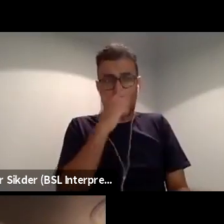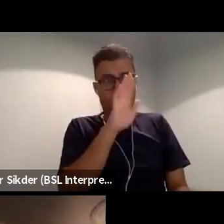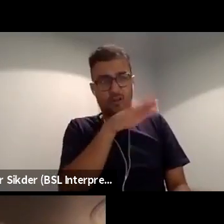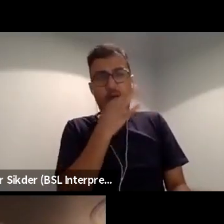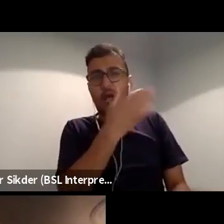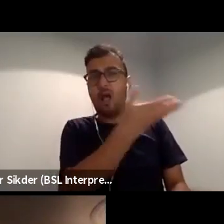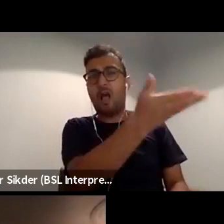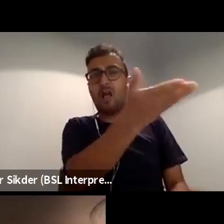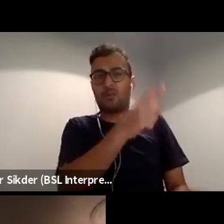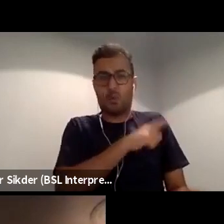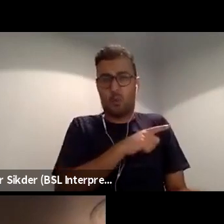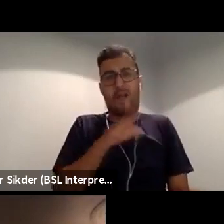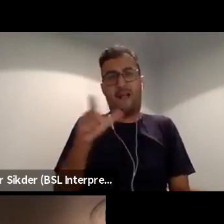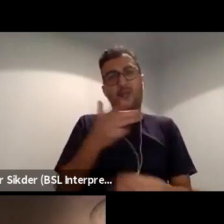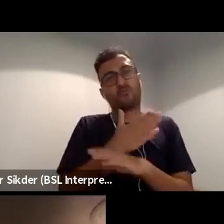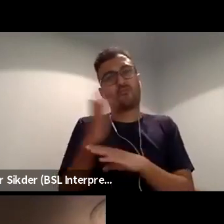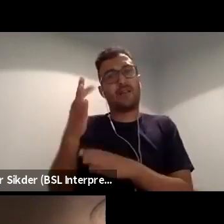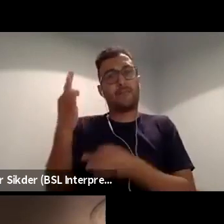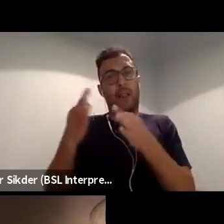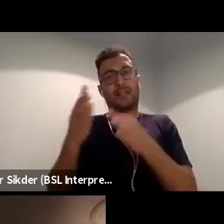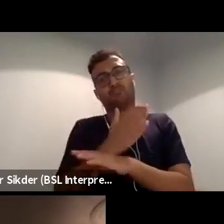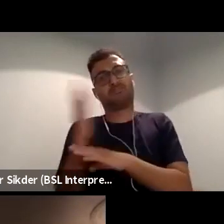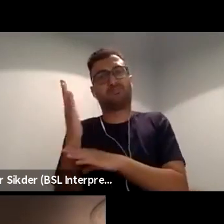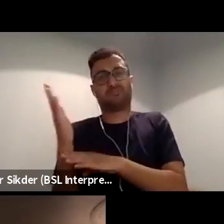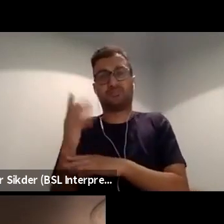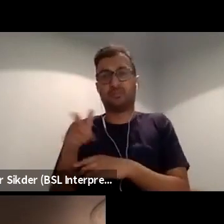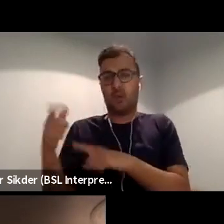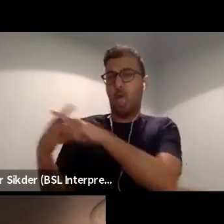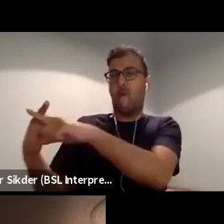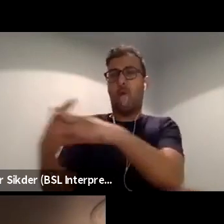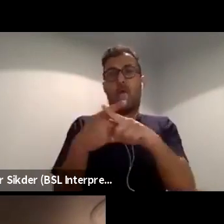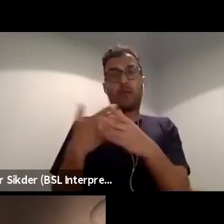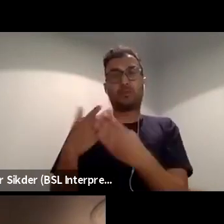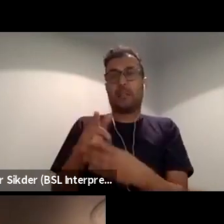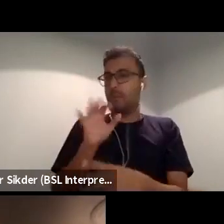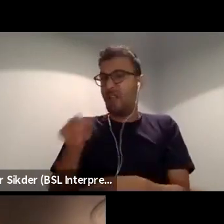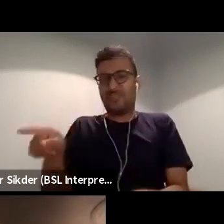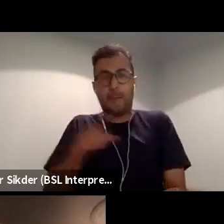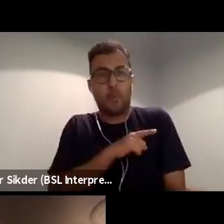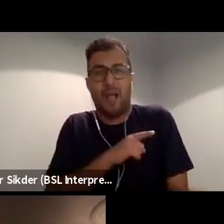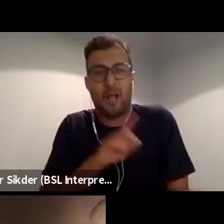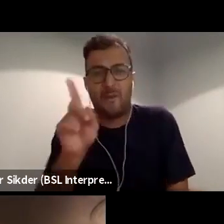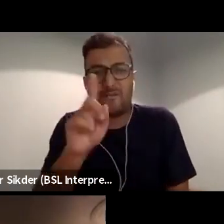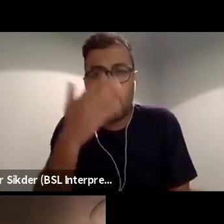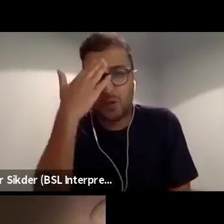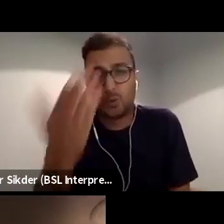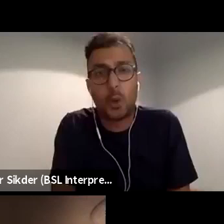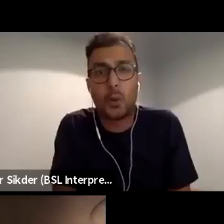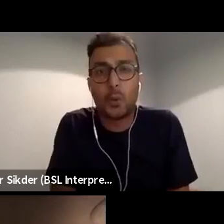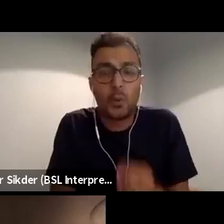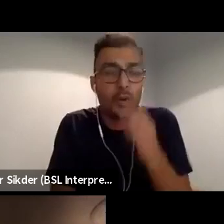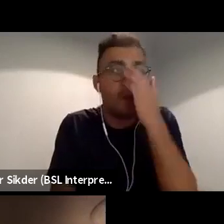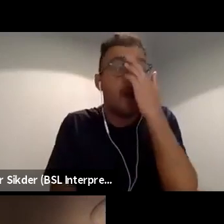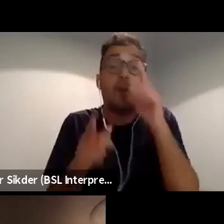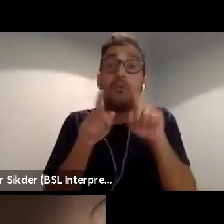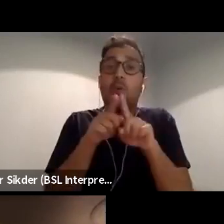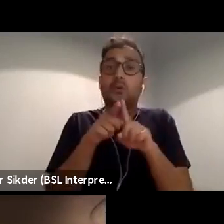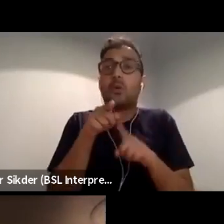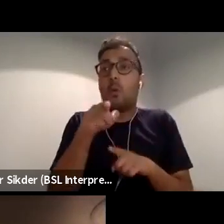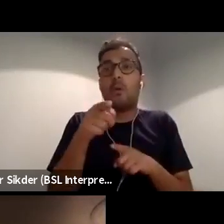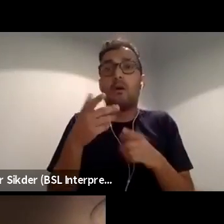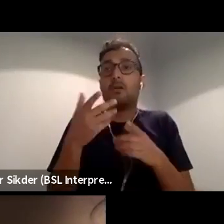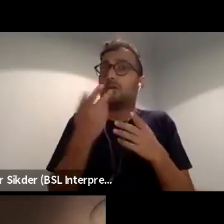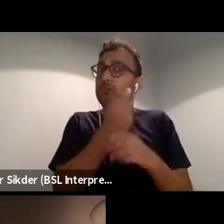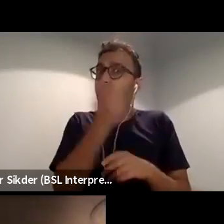really problematic element. There's also people from within what I term as like the security industry who have some really horrific views